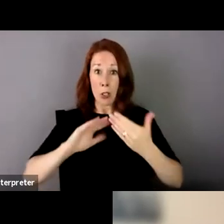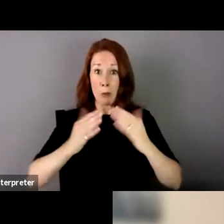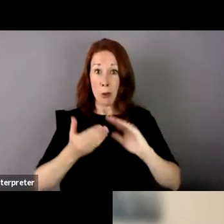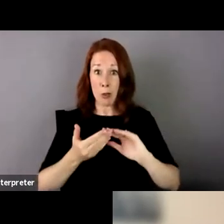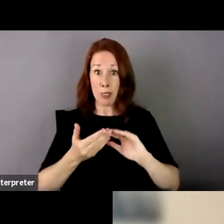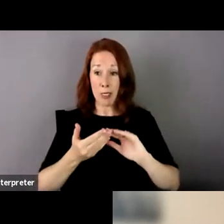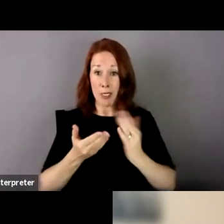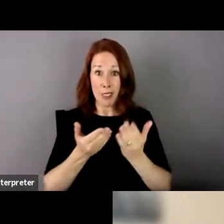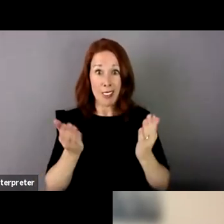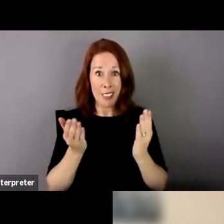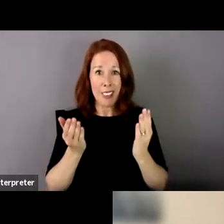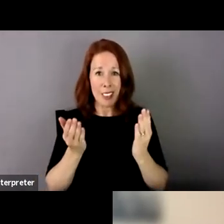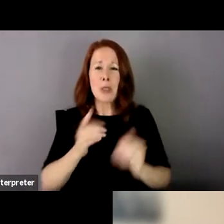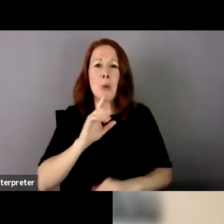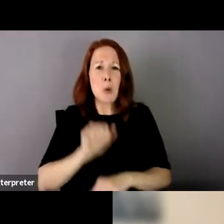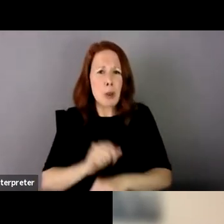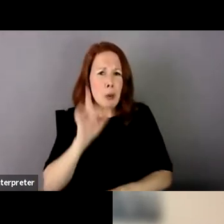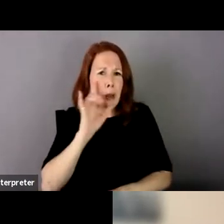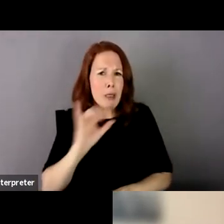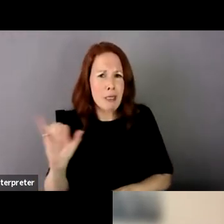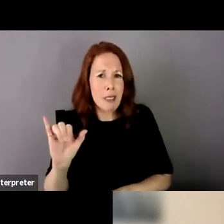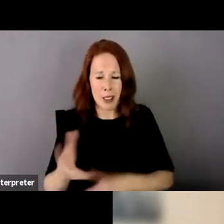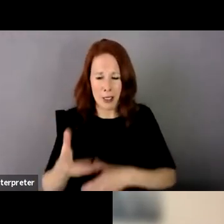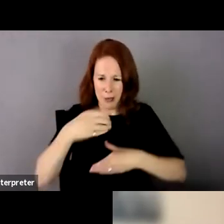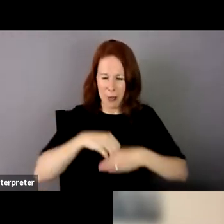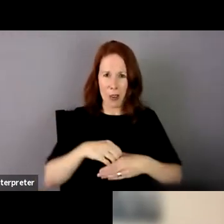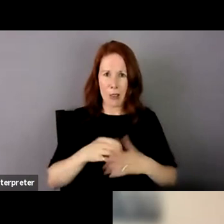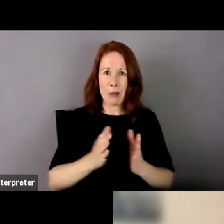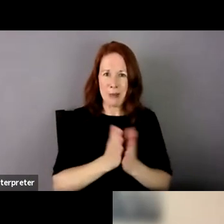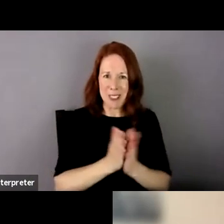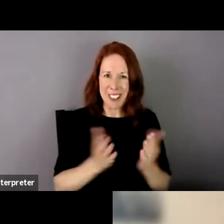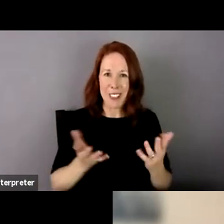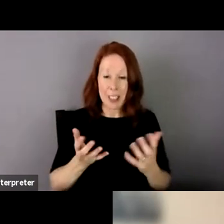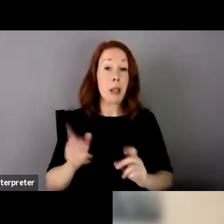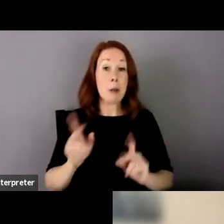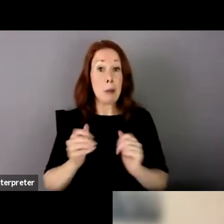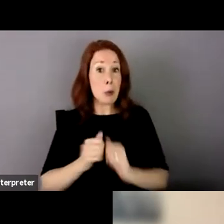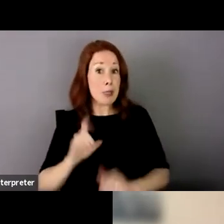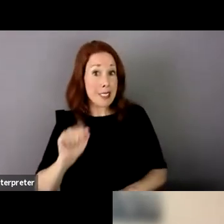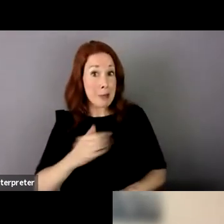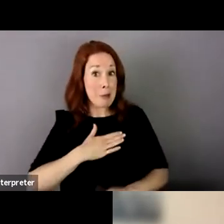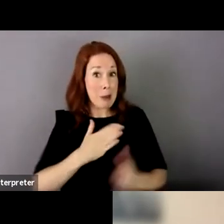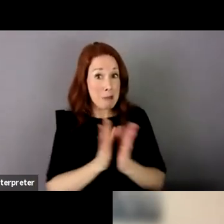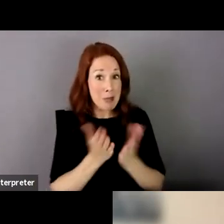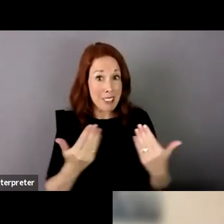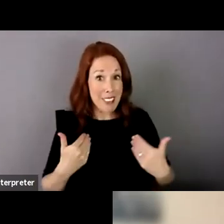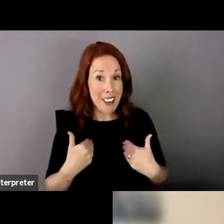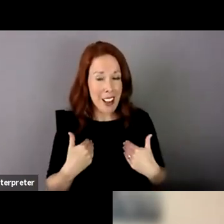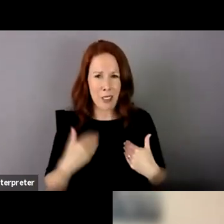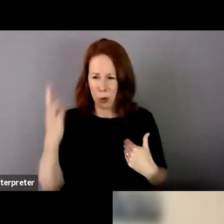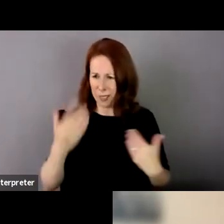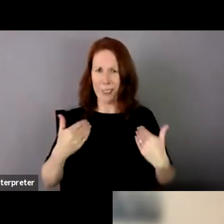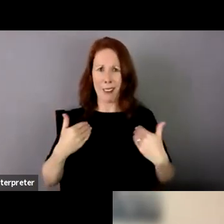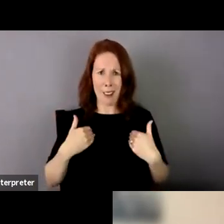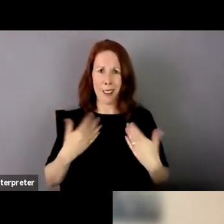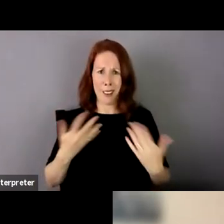as closer to the way they exist. So there's going to be people with disabilities in my novels because they exist in our